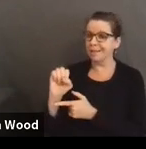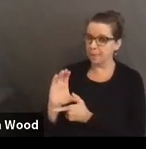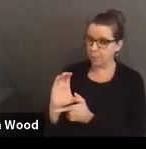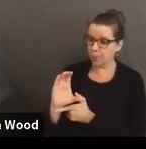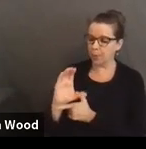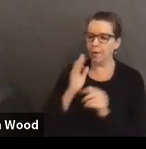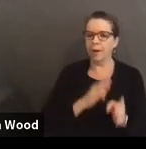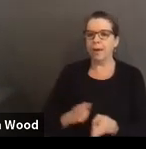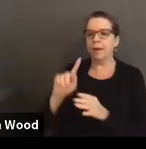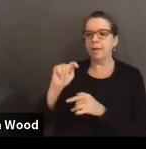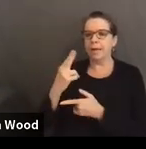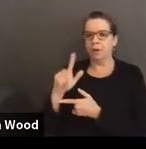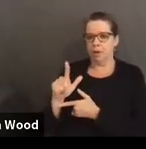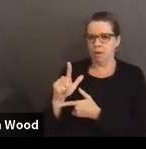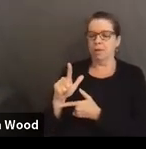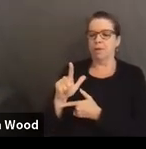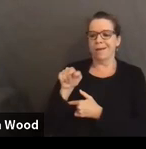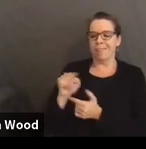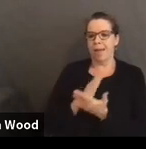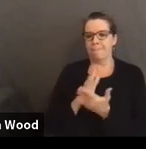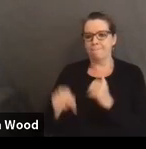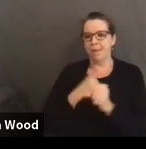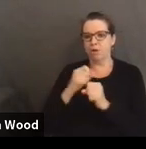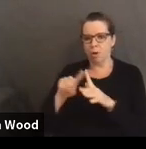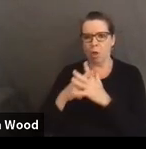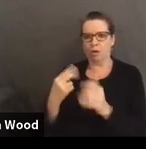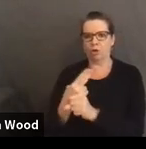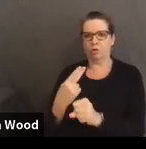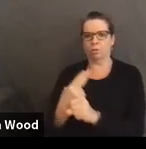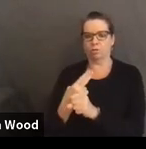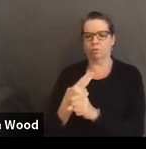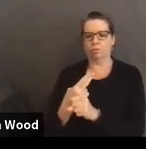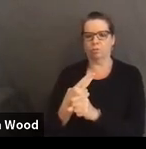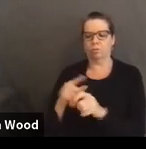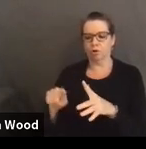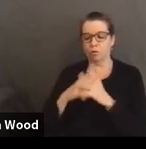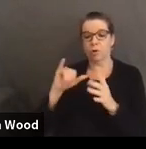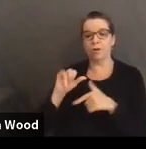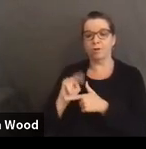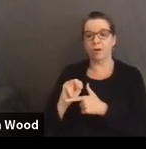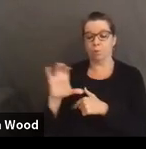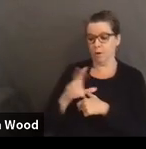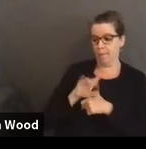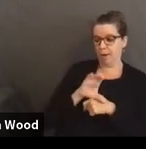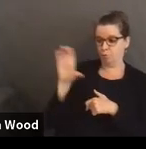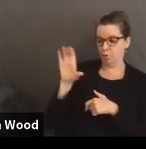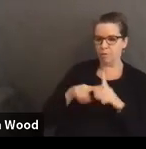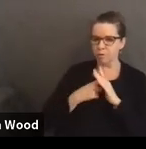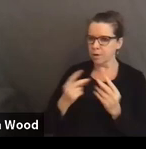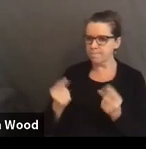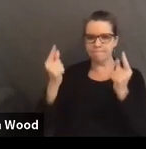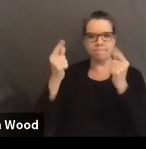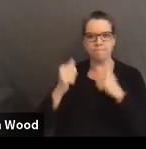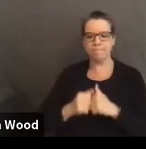planning for the THL for that mid-year launch to start immediately in January. You will